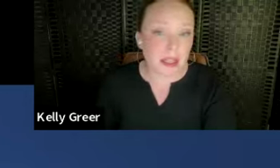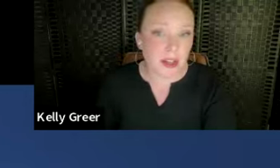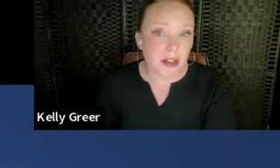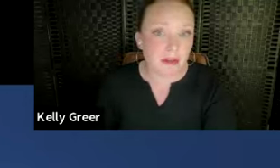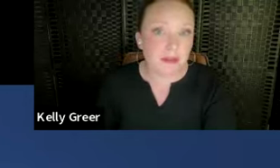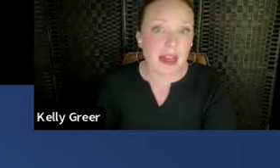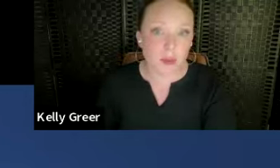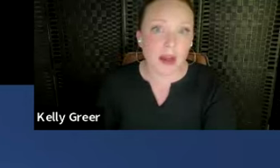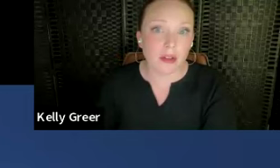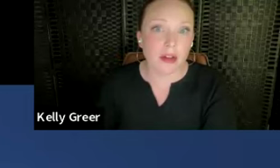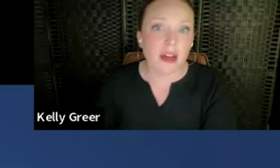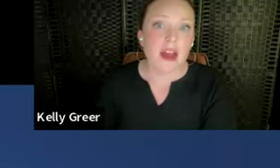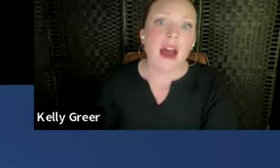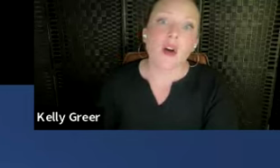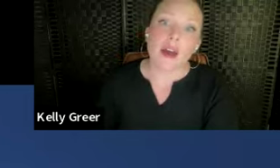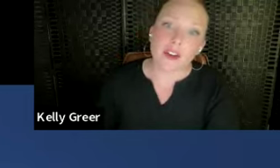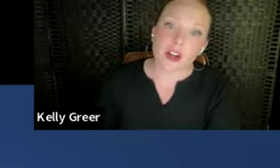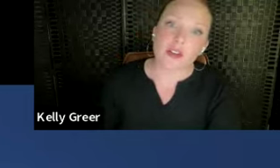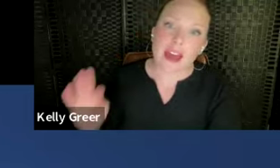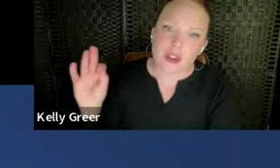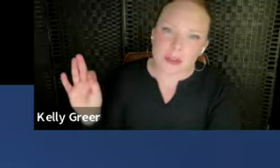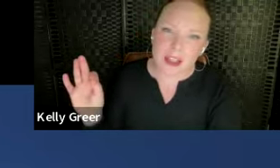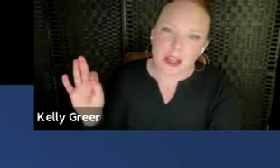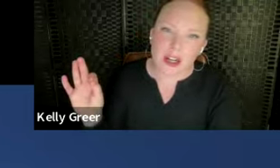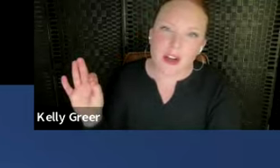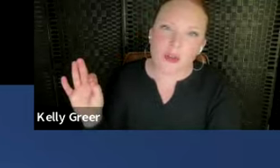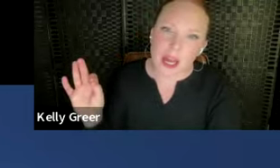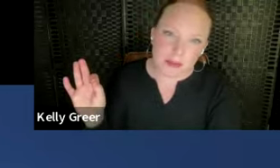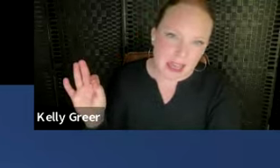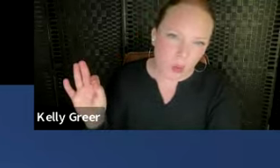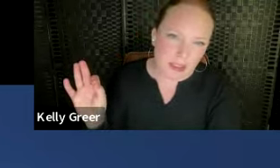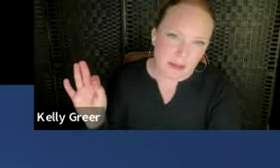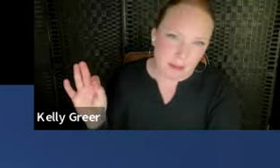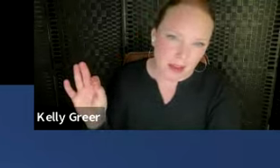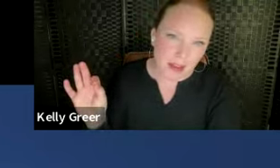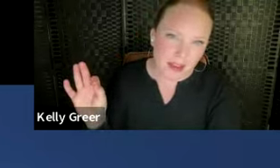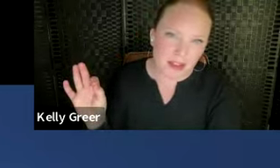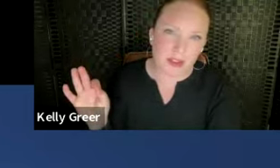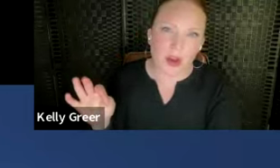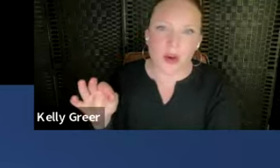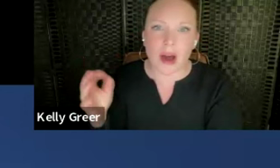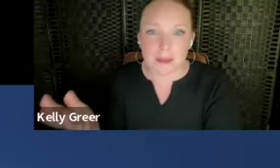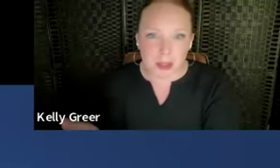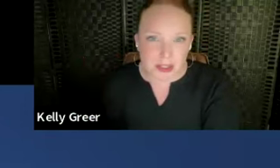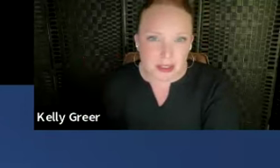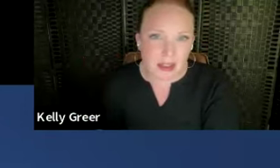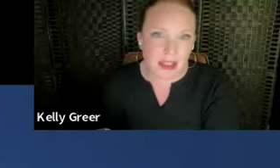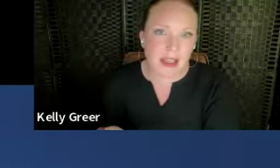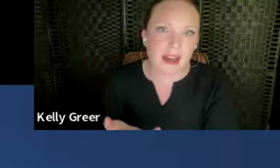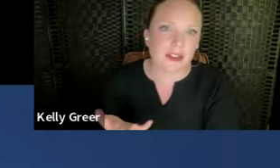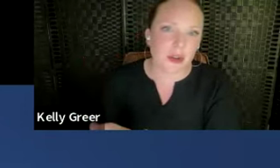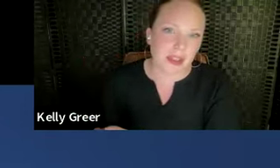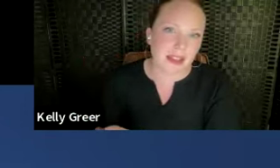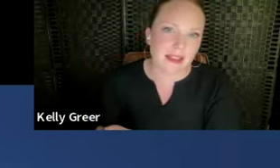a newsletter as well. However, that newsletter, it only comes out once a month. So I